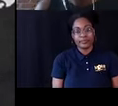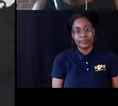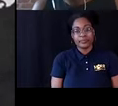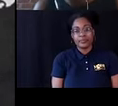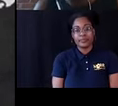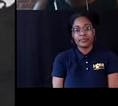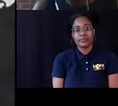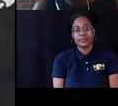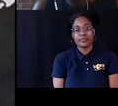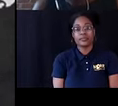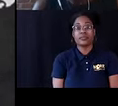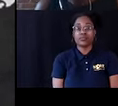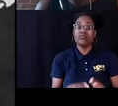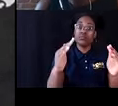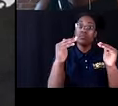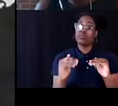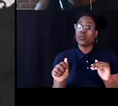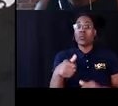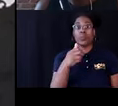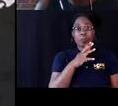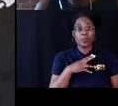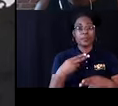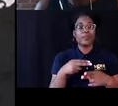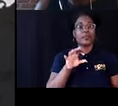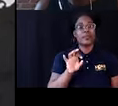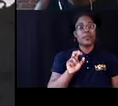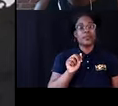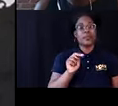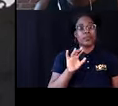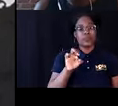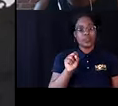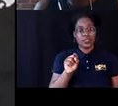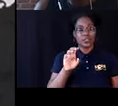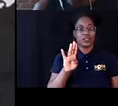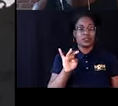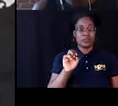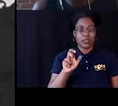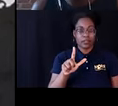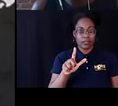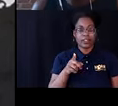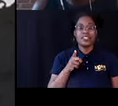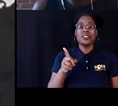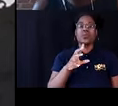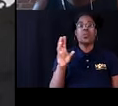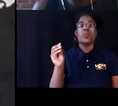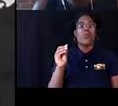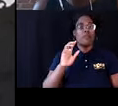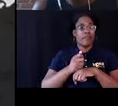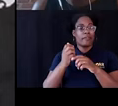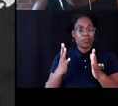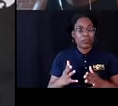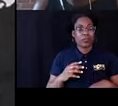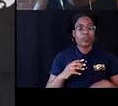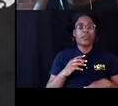Then we have Frances Beale, who was the co-founder of the Student Nonviolent Coordinating